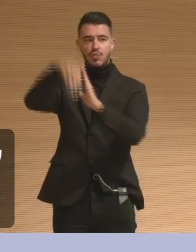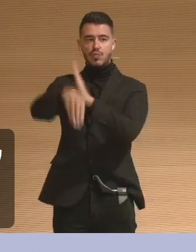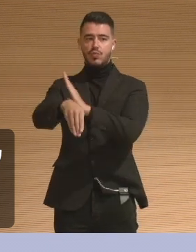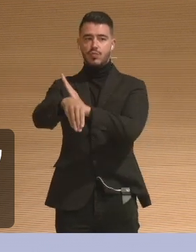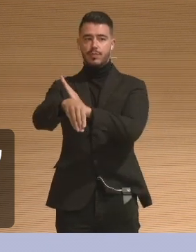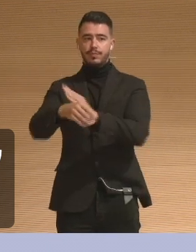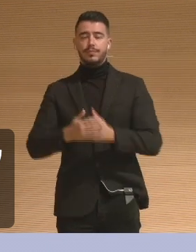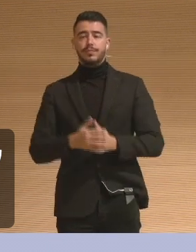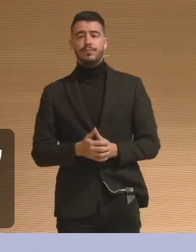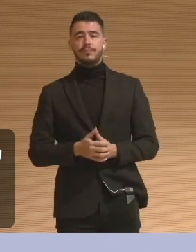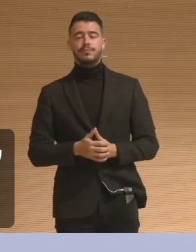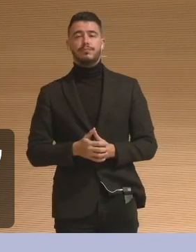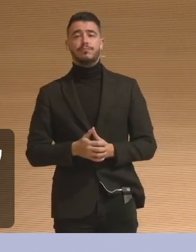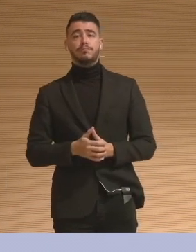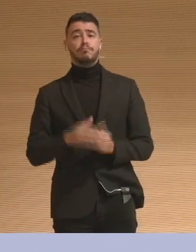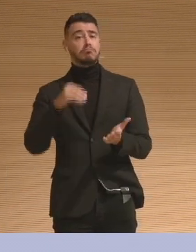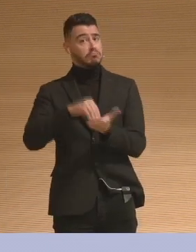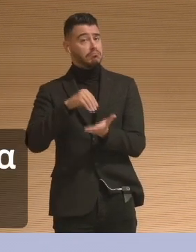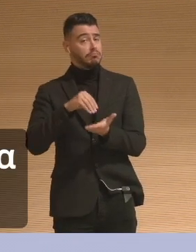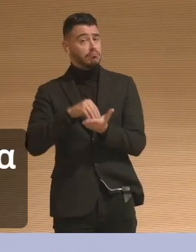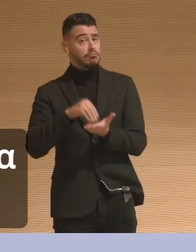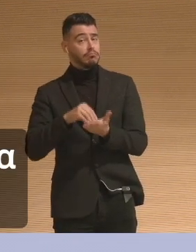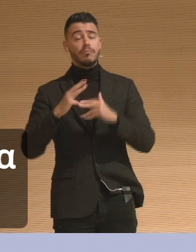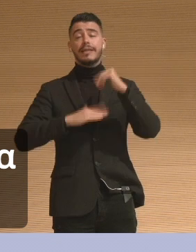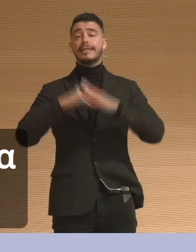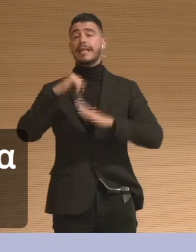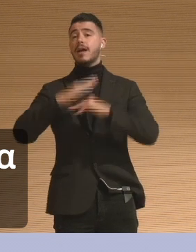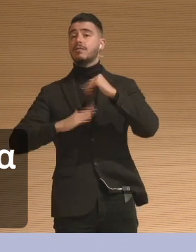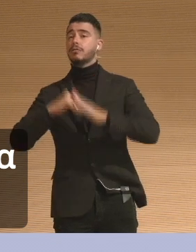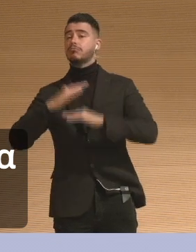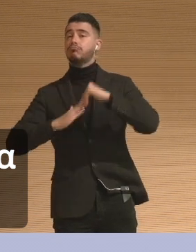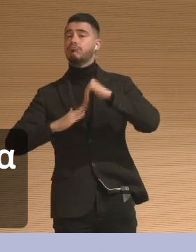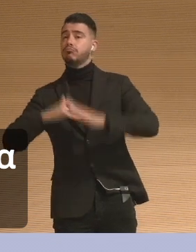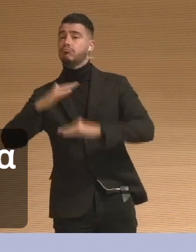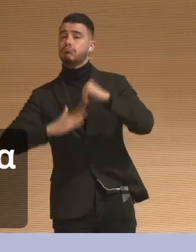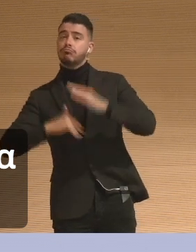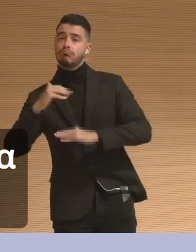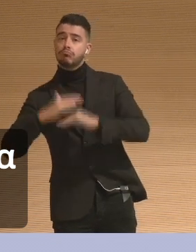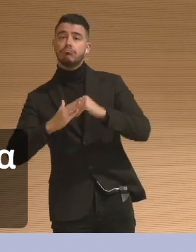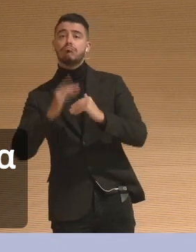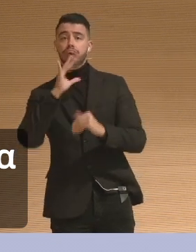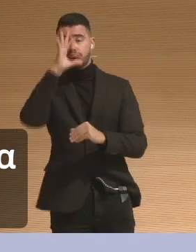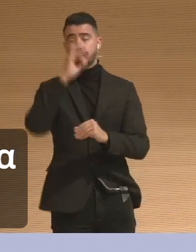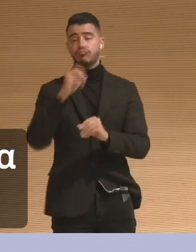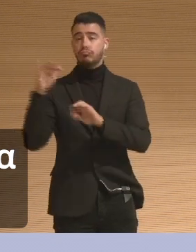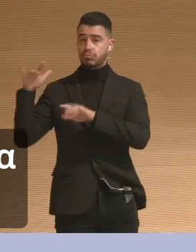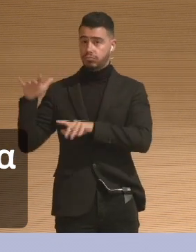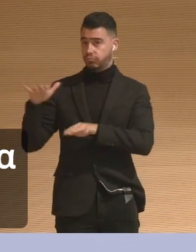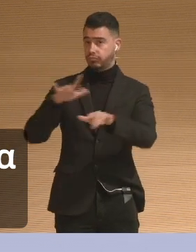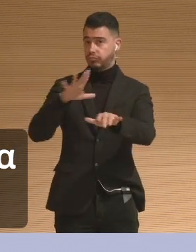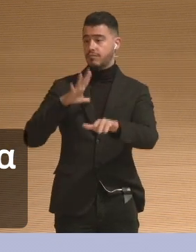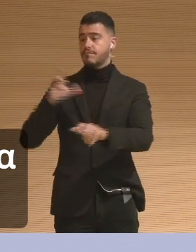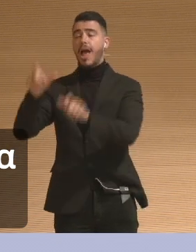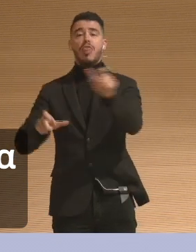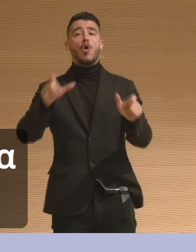are not lonely or not isolated, encouraging cultural engagement could potentially be beneficial for reducing